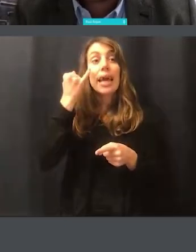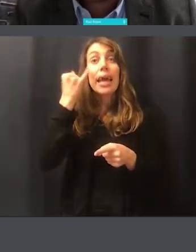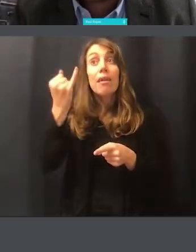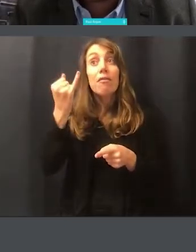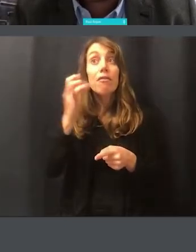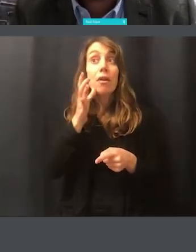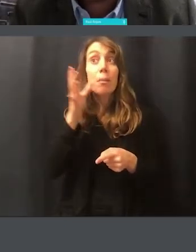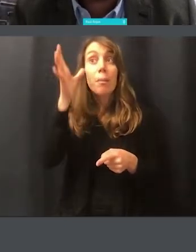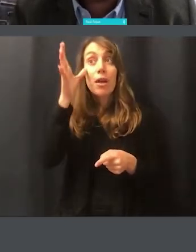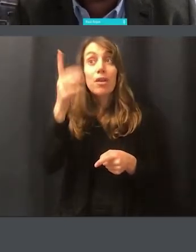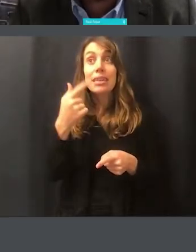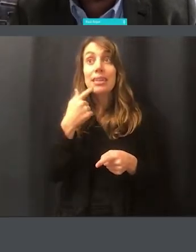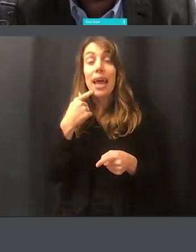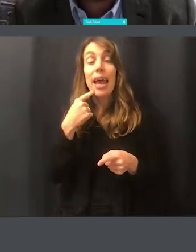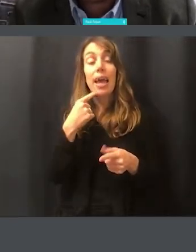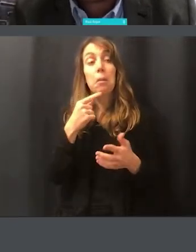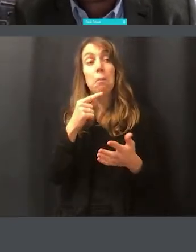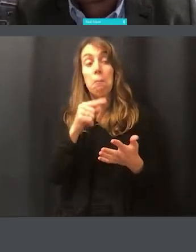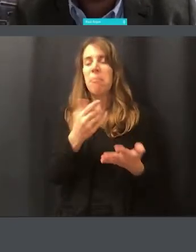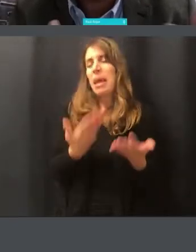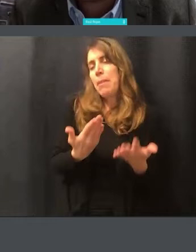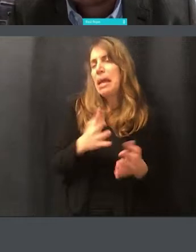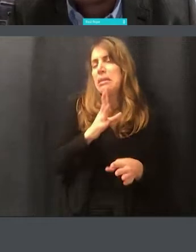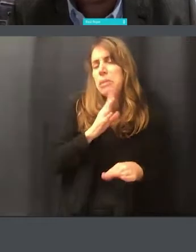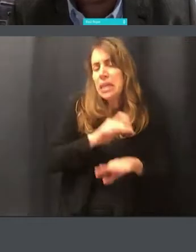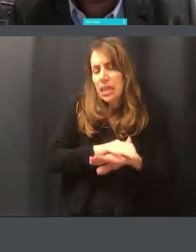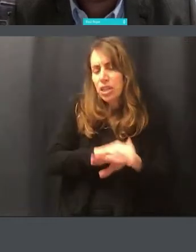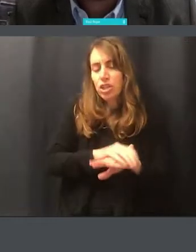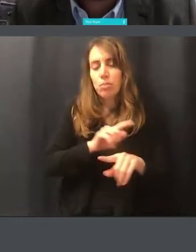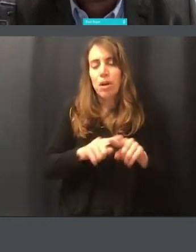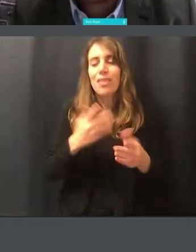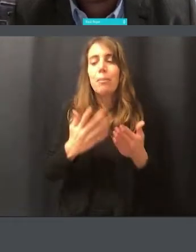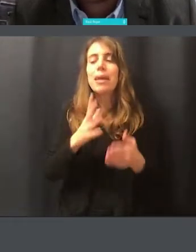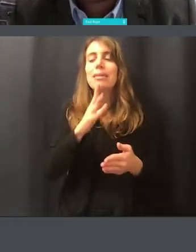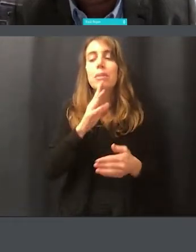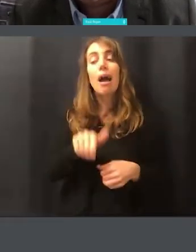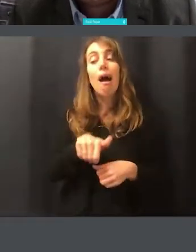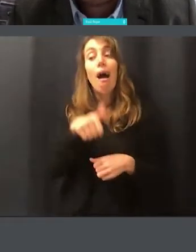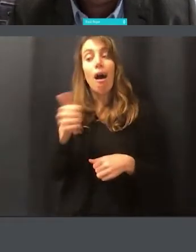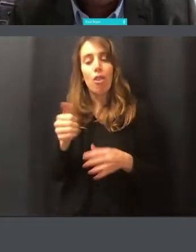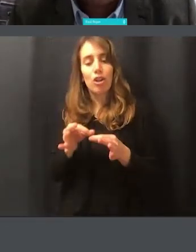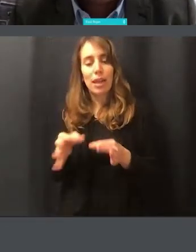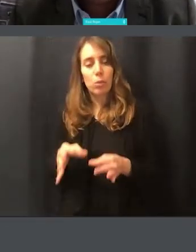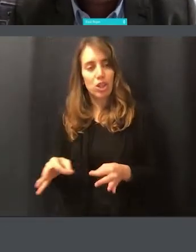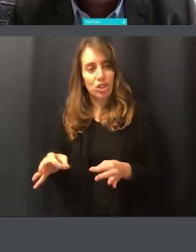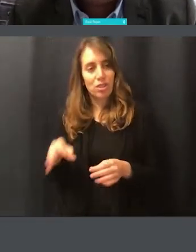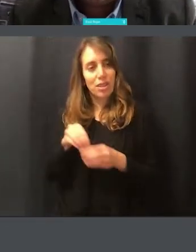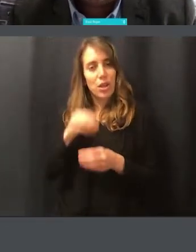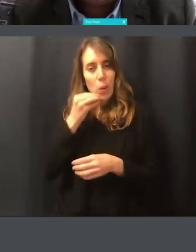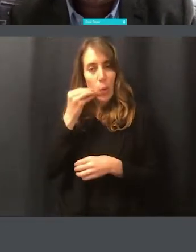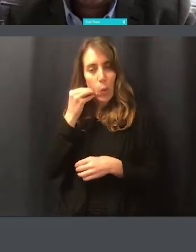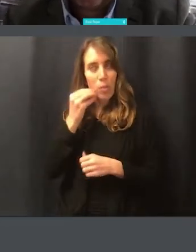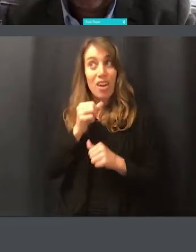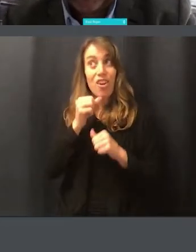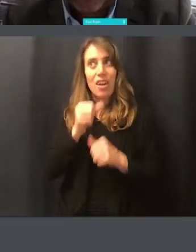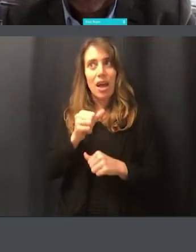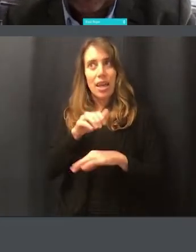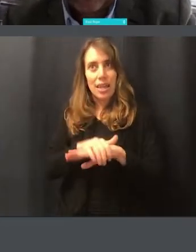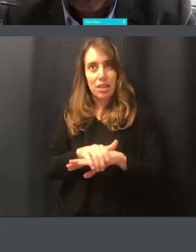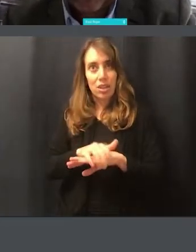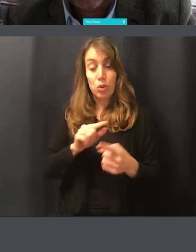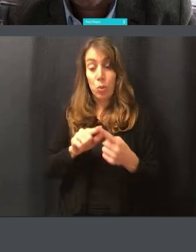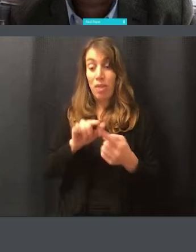speak languages. They might speak English, but they might speak other languages at home that are not English. And whenever that happens in a public